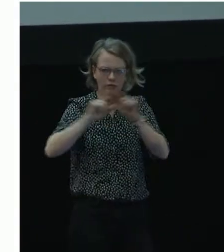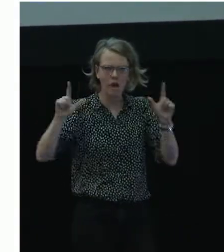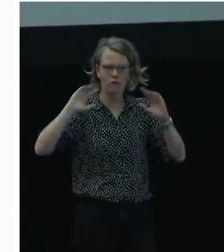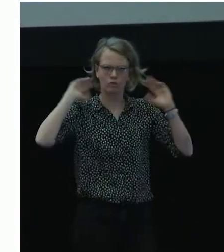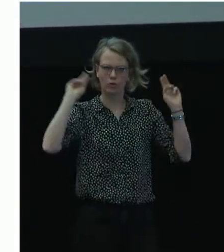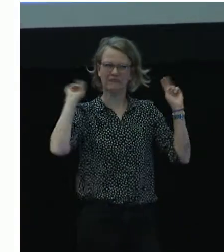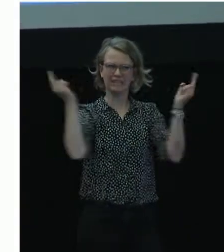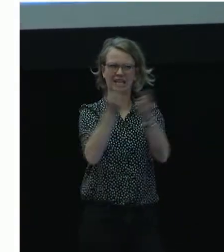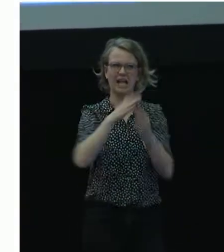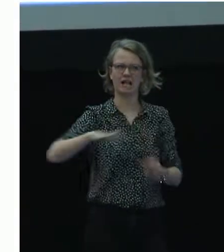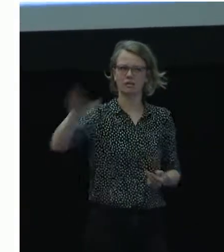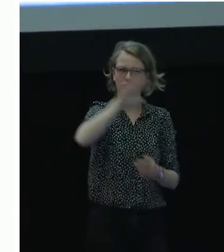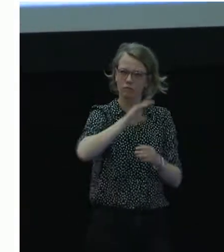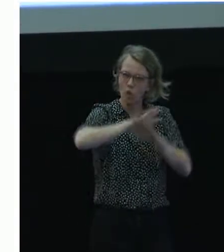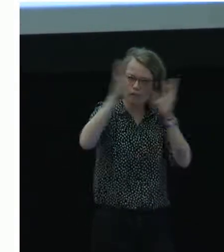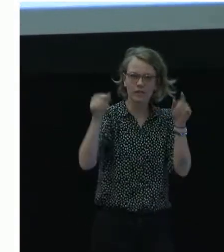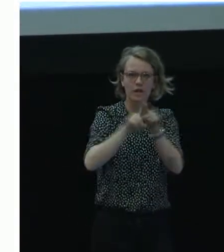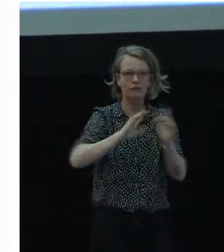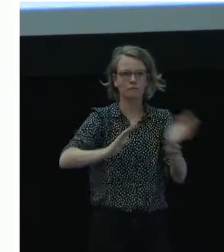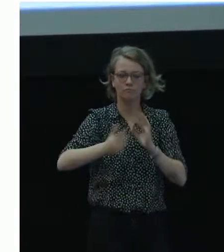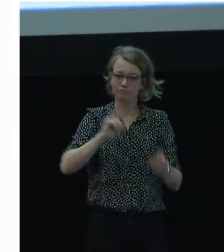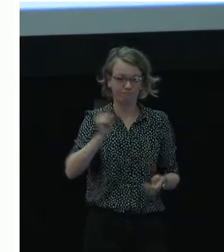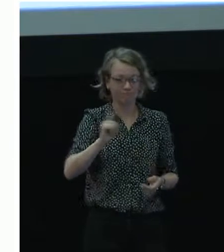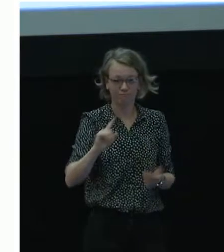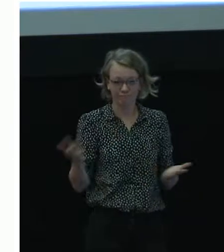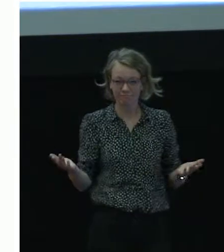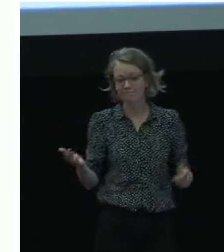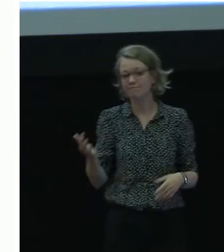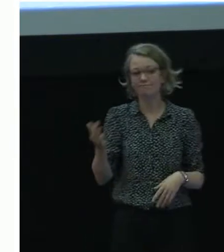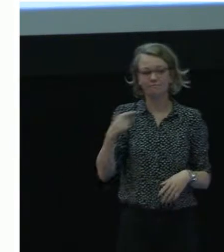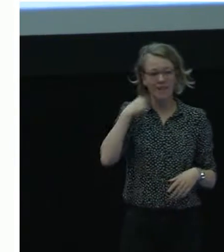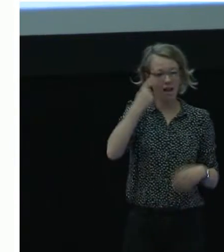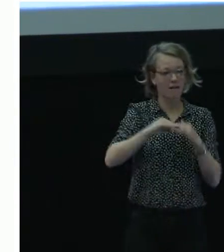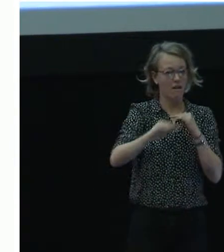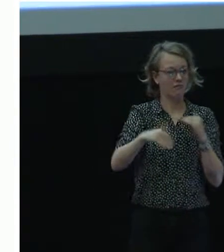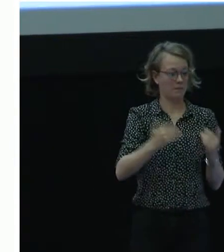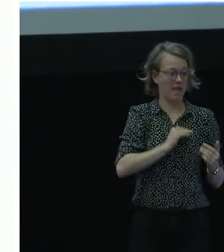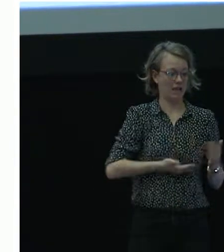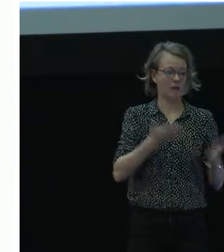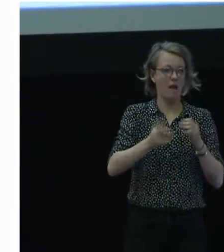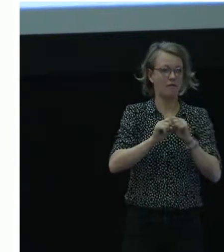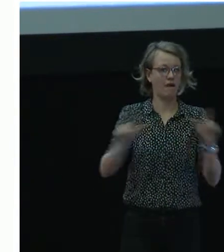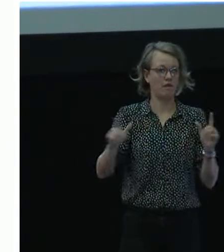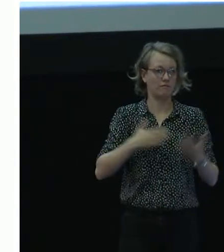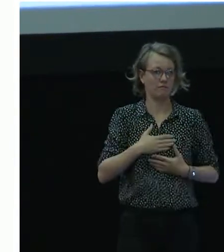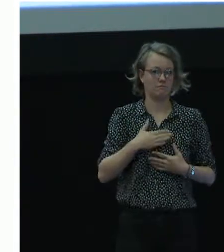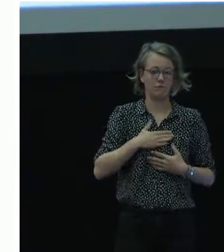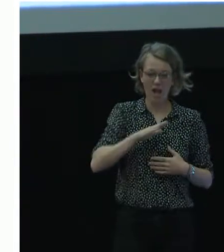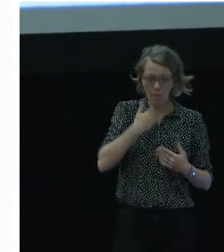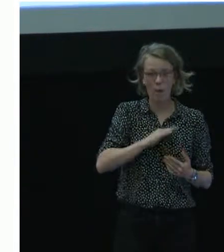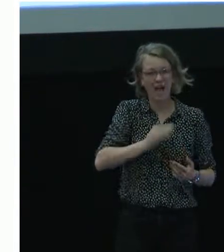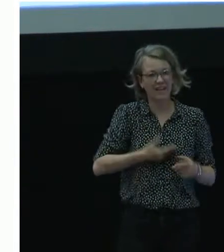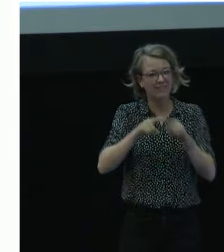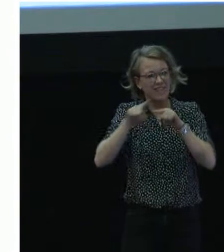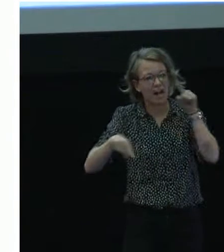People ask me a lot of the time, sign language is international, yeah, right, is universal, but that's not the case.